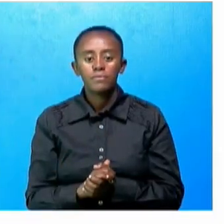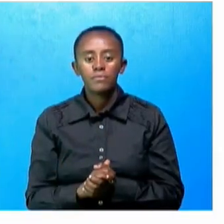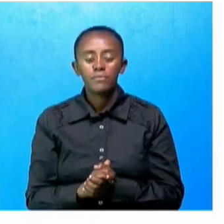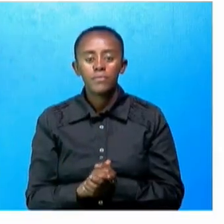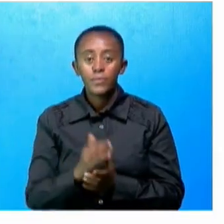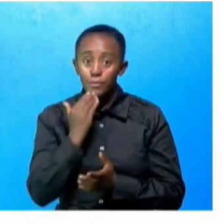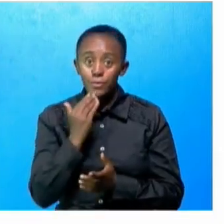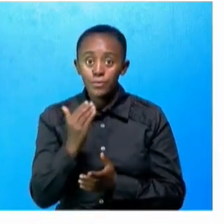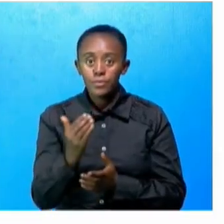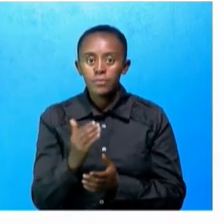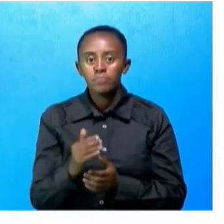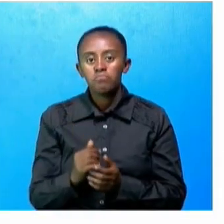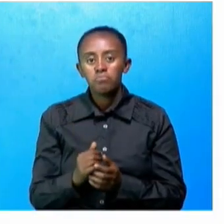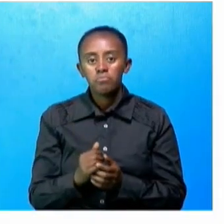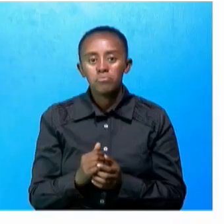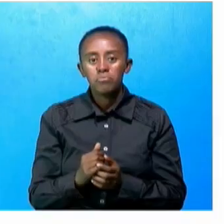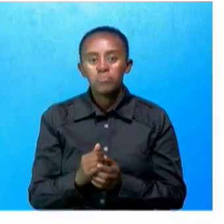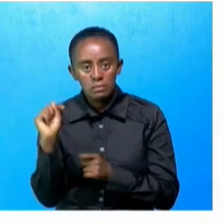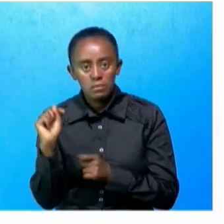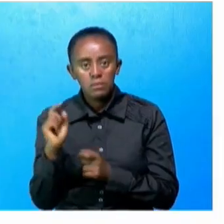Good. In contrast.